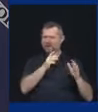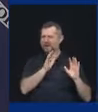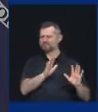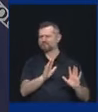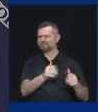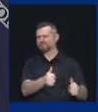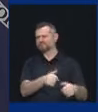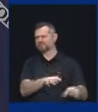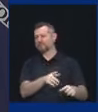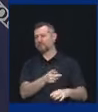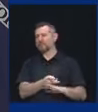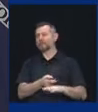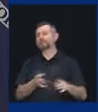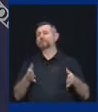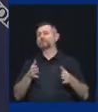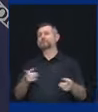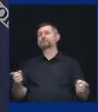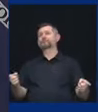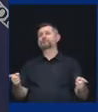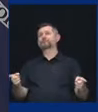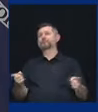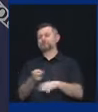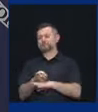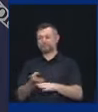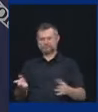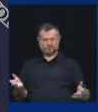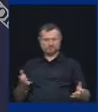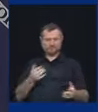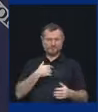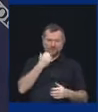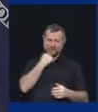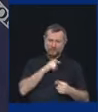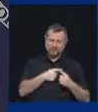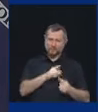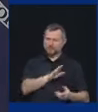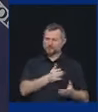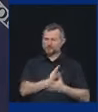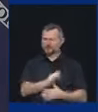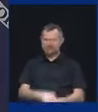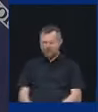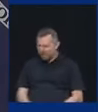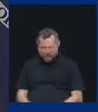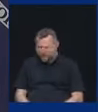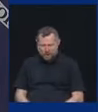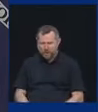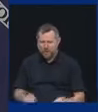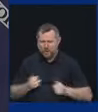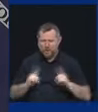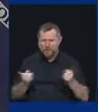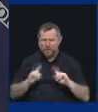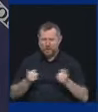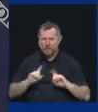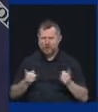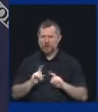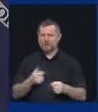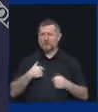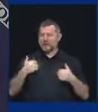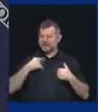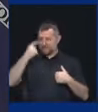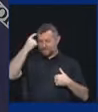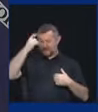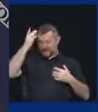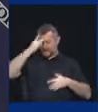the grate because we care about you and your rights. No. You're mentally ill. We're going to help you.